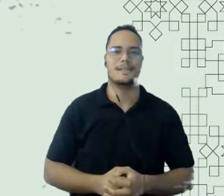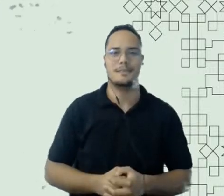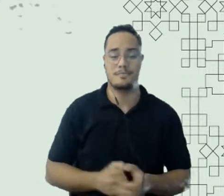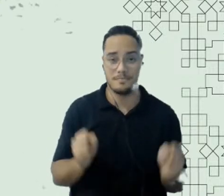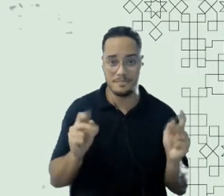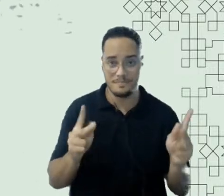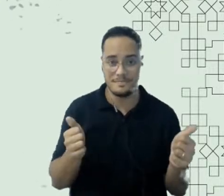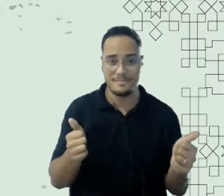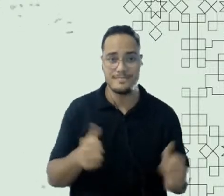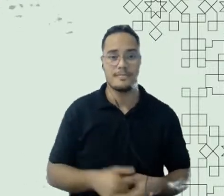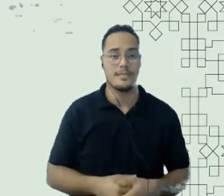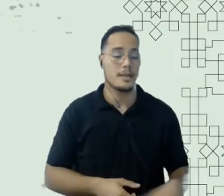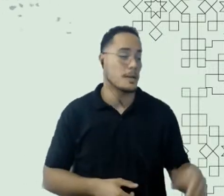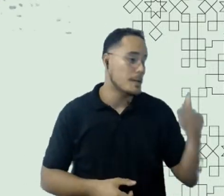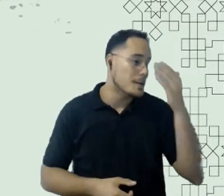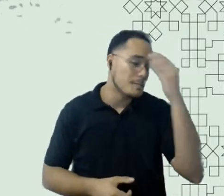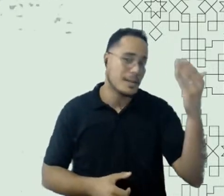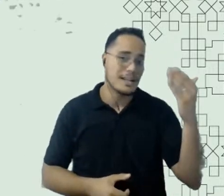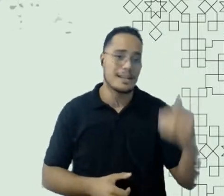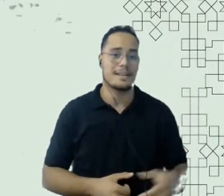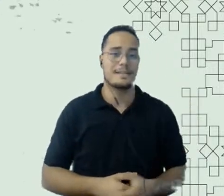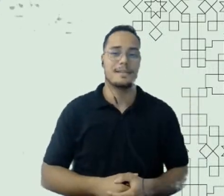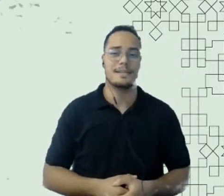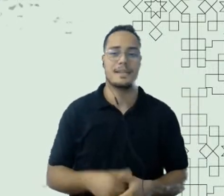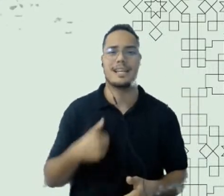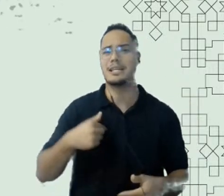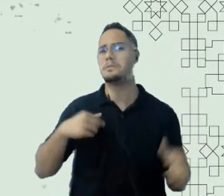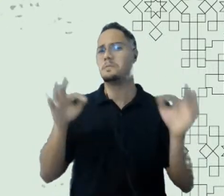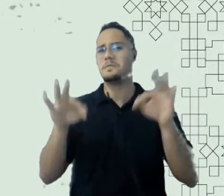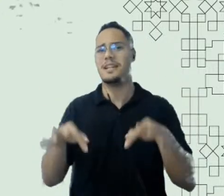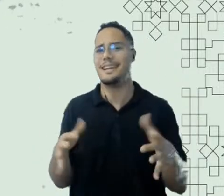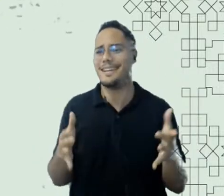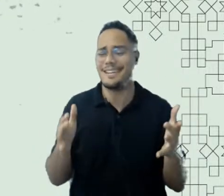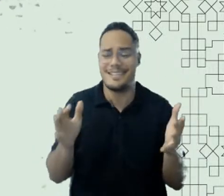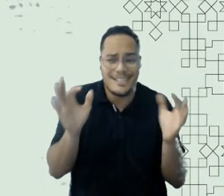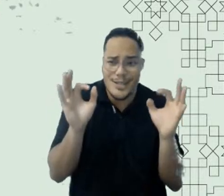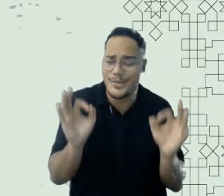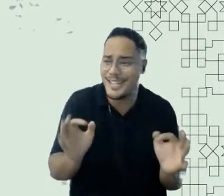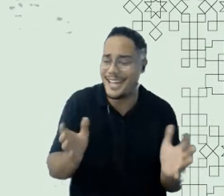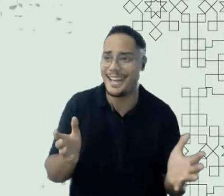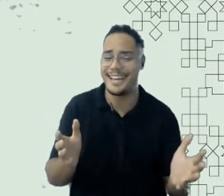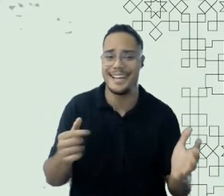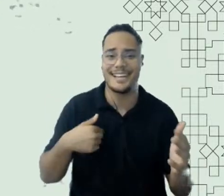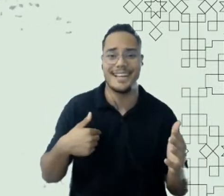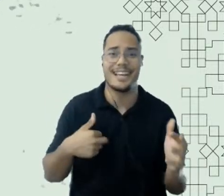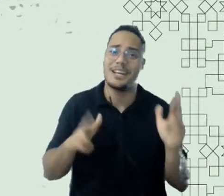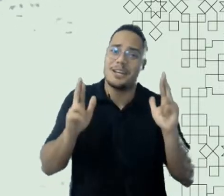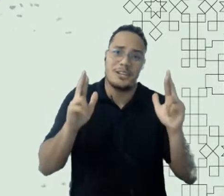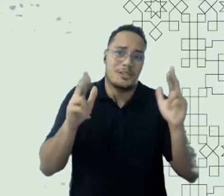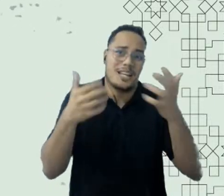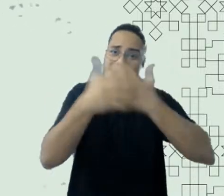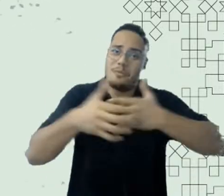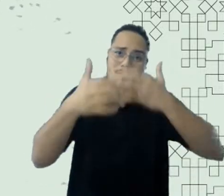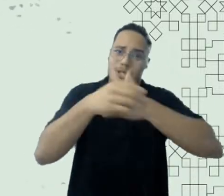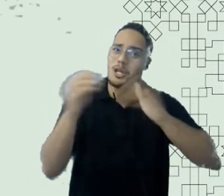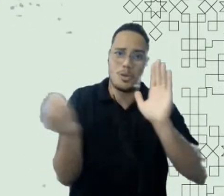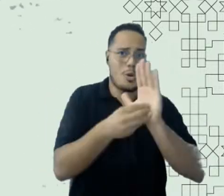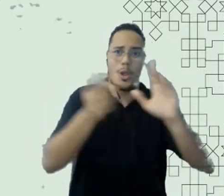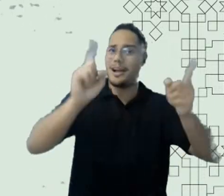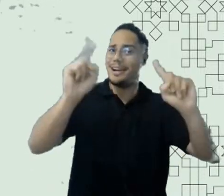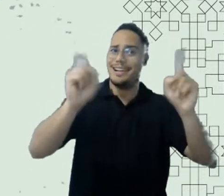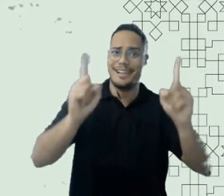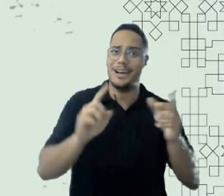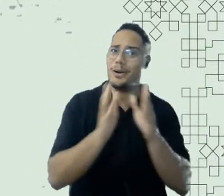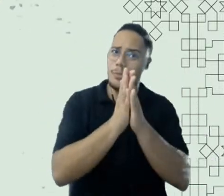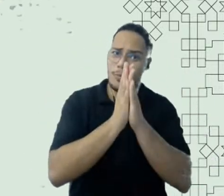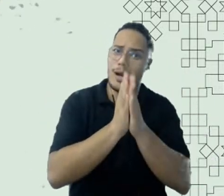for the invitation. And I hope you don't put music on this, because otherwise it will be blocked on YouTube immediately. We